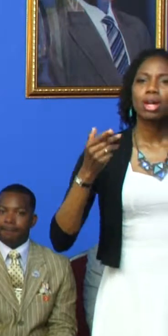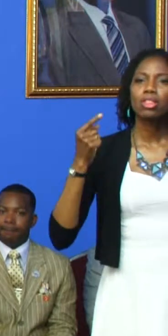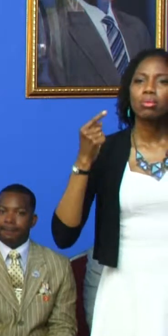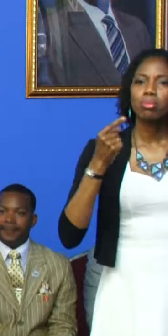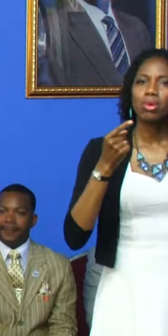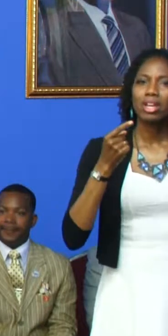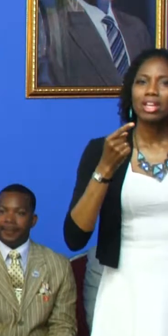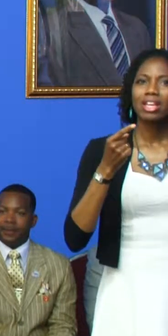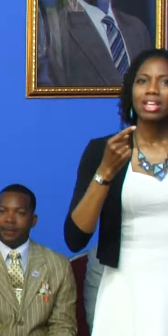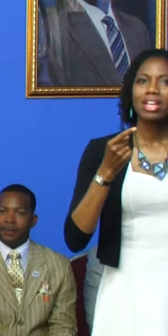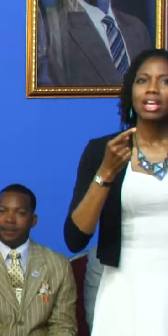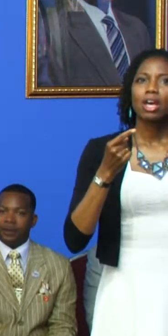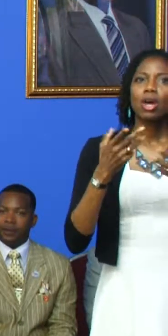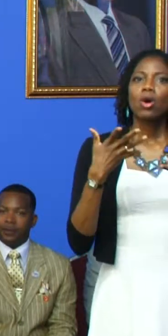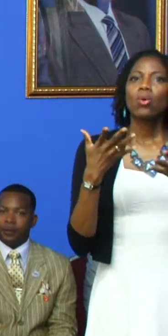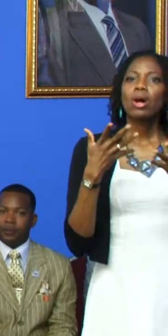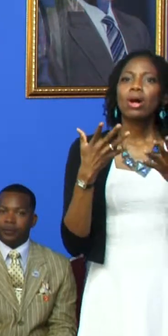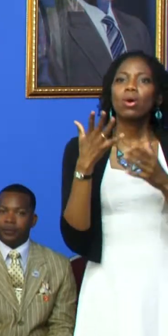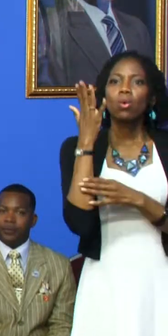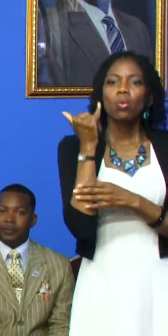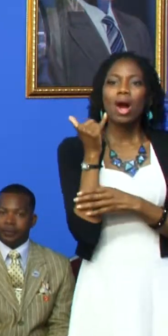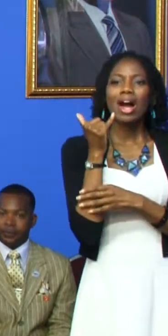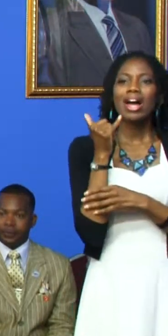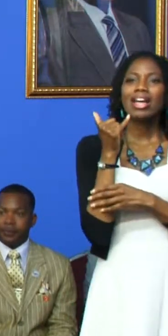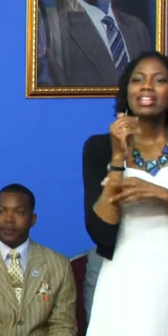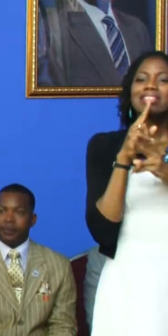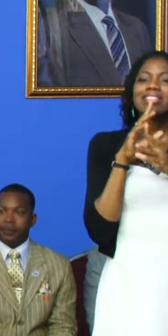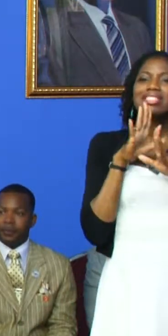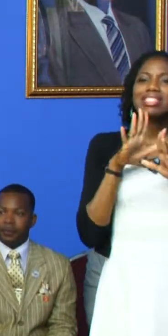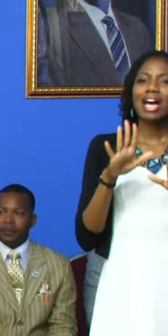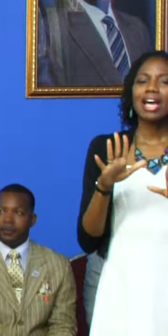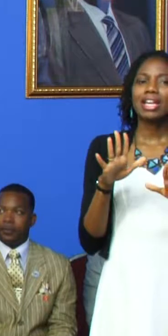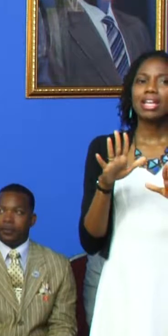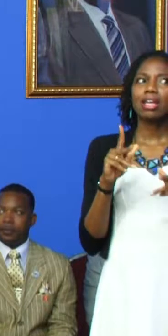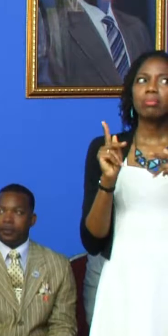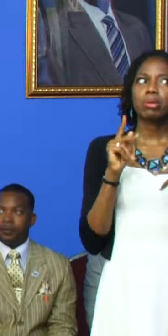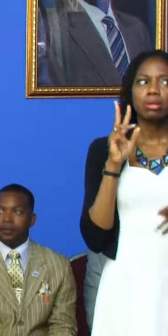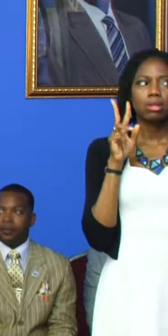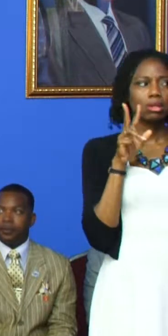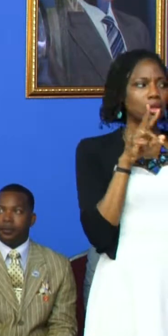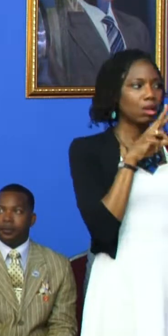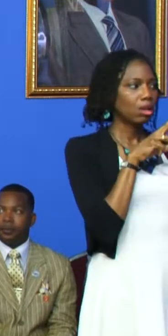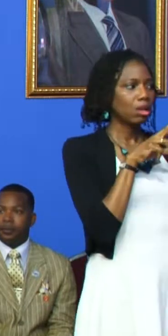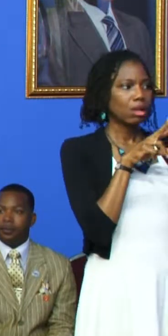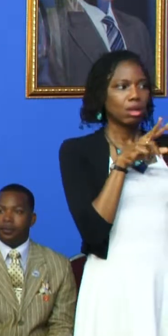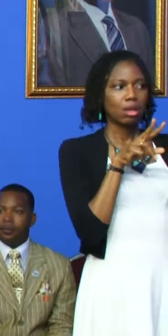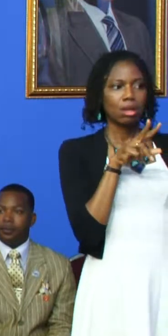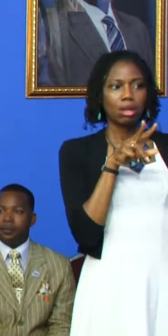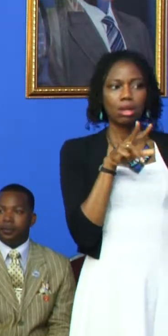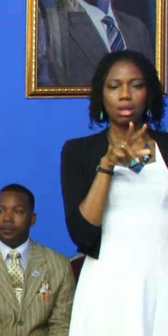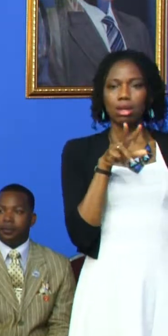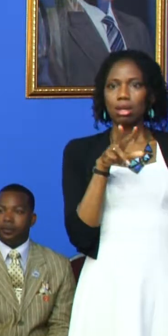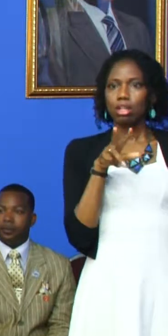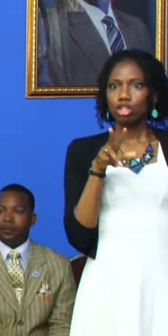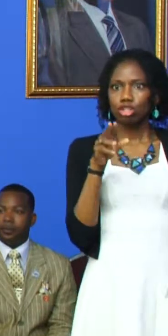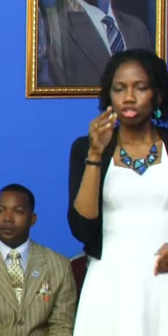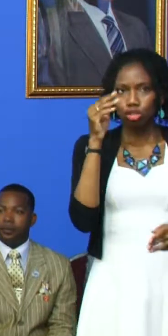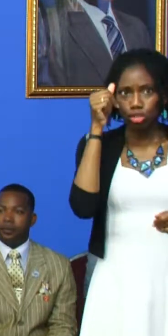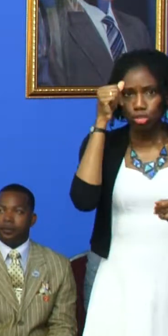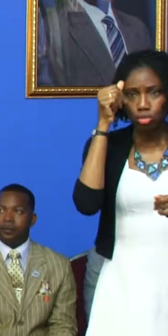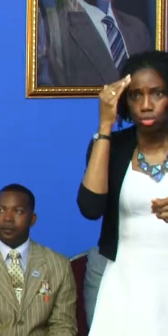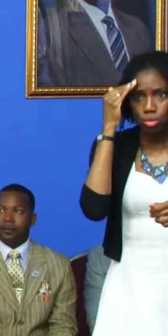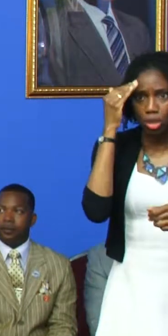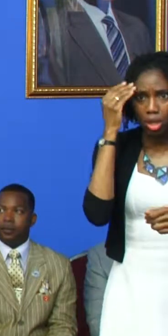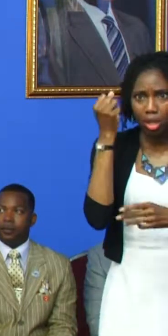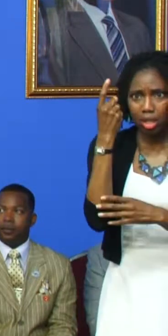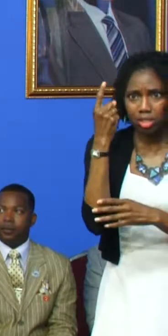what made the message go around the world. People said that night all over the world, do you realize 80,000 people came